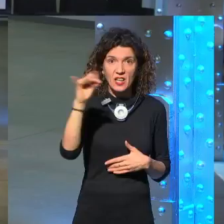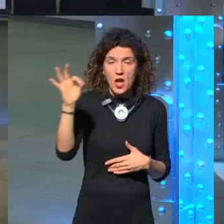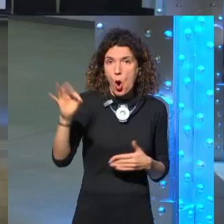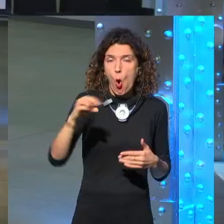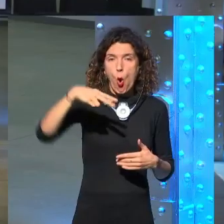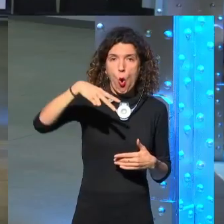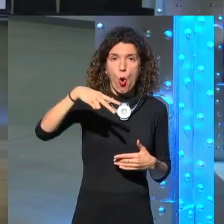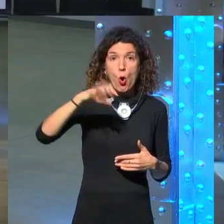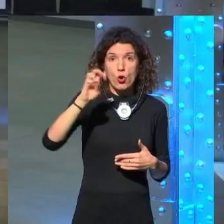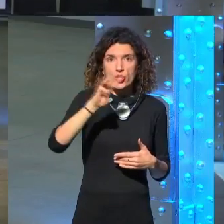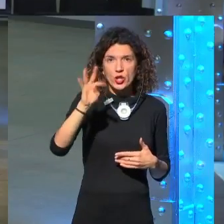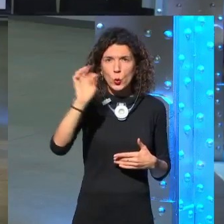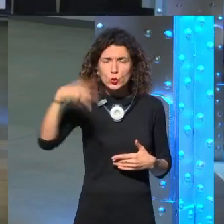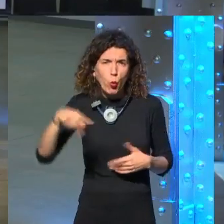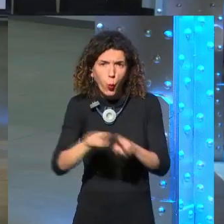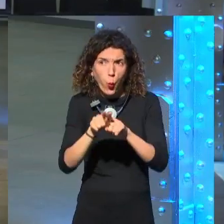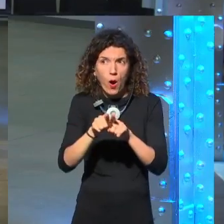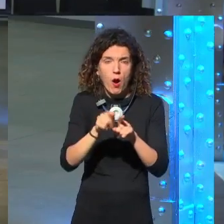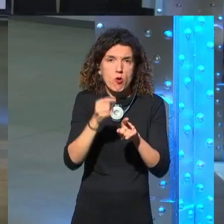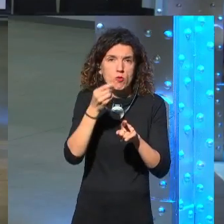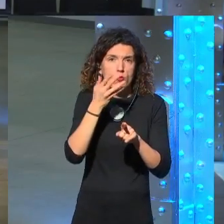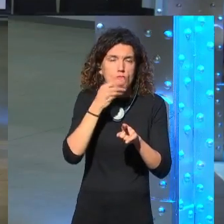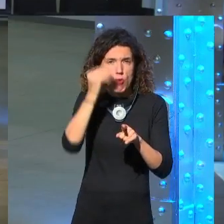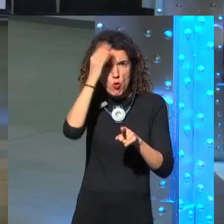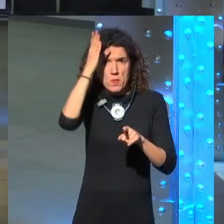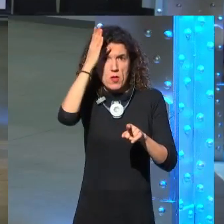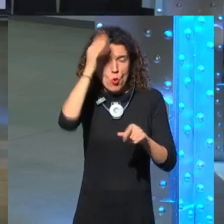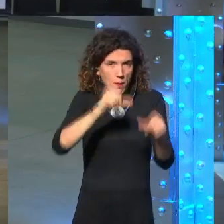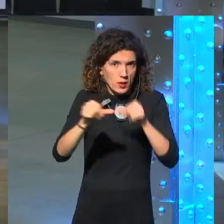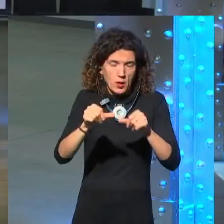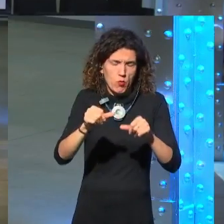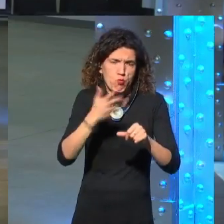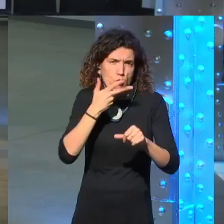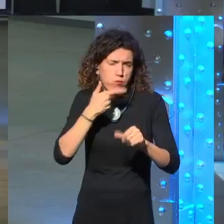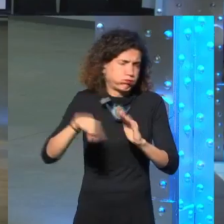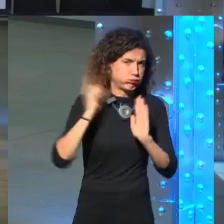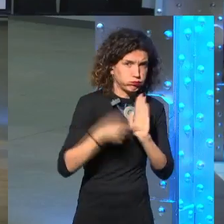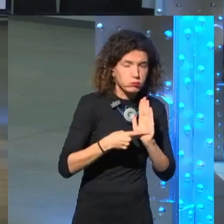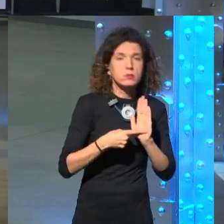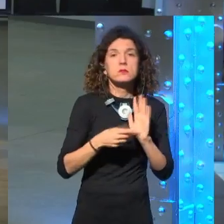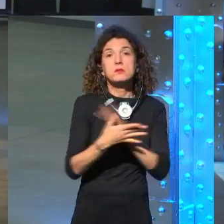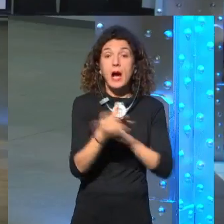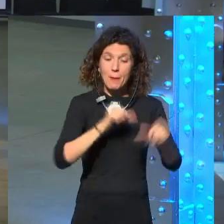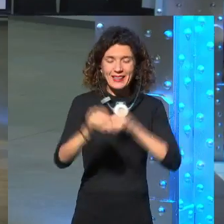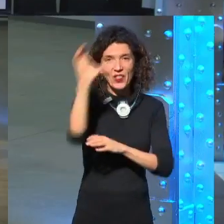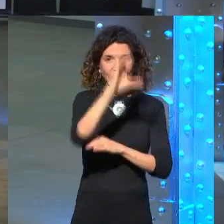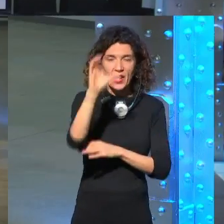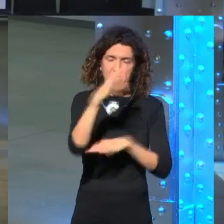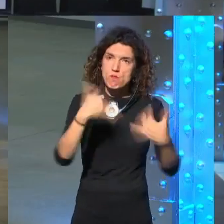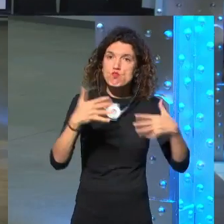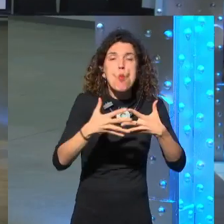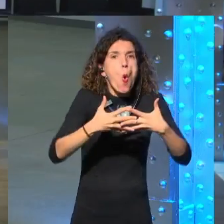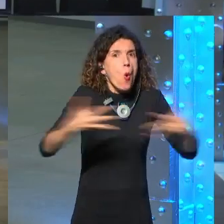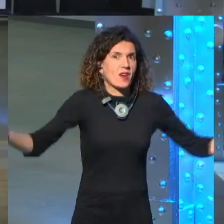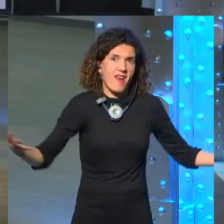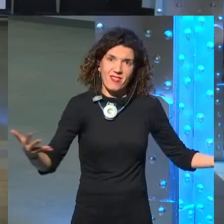of knowledge from Newton and Galileo and their generation means that science is just too big for any one